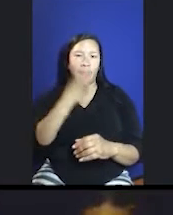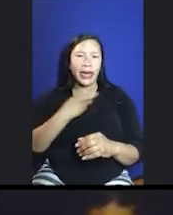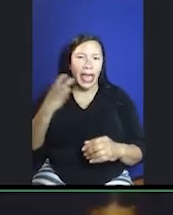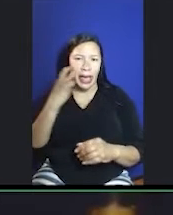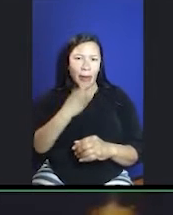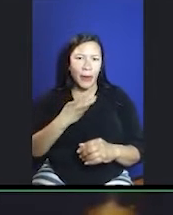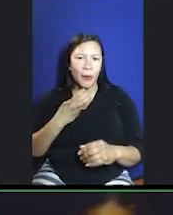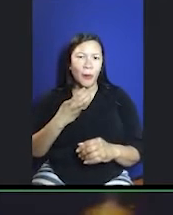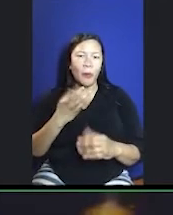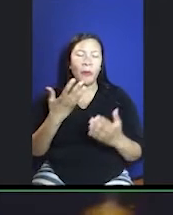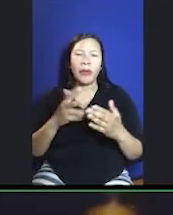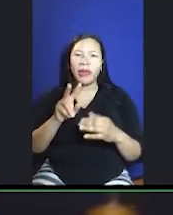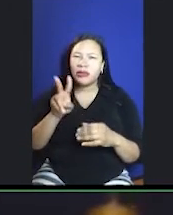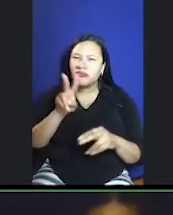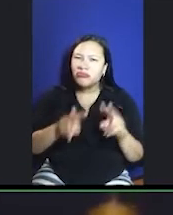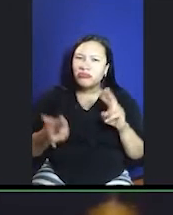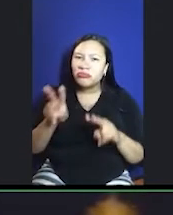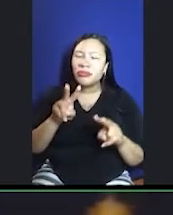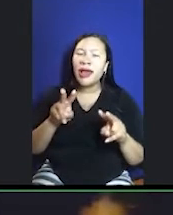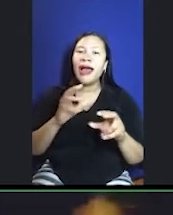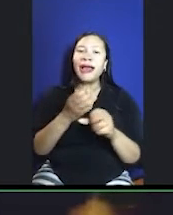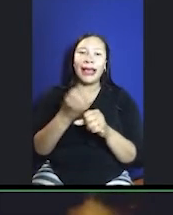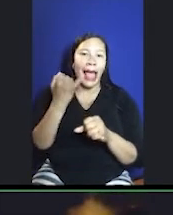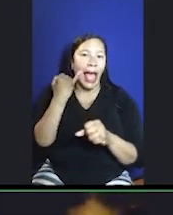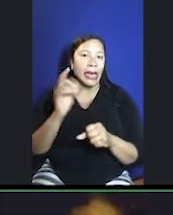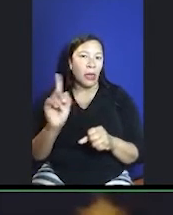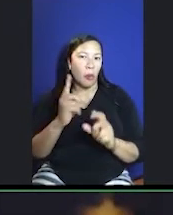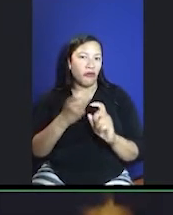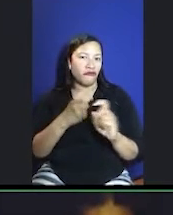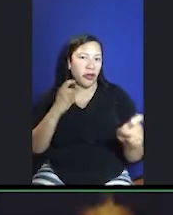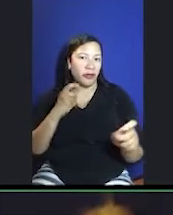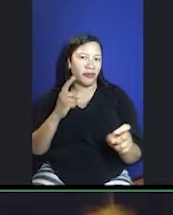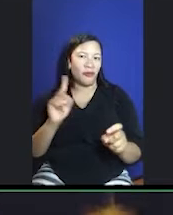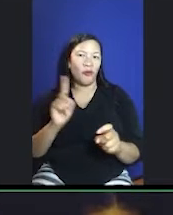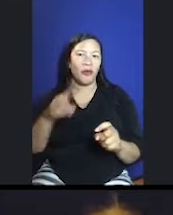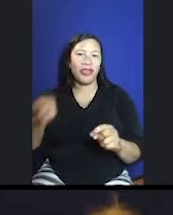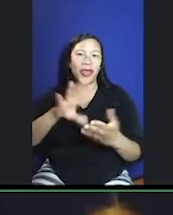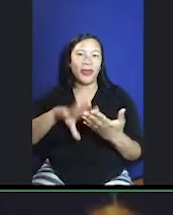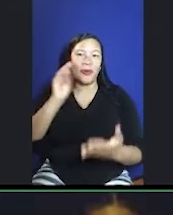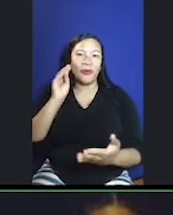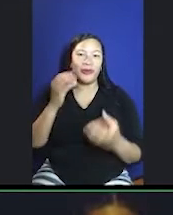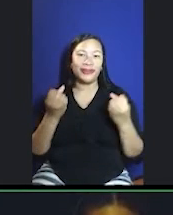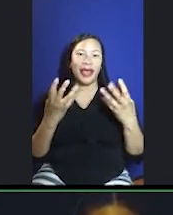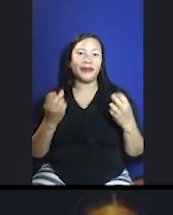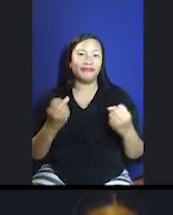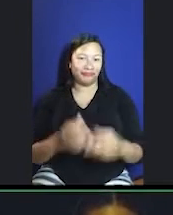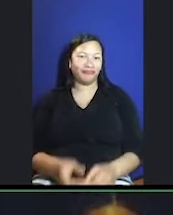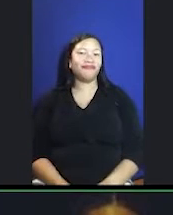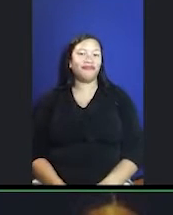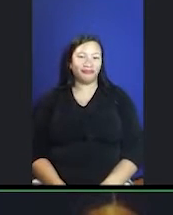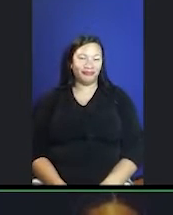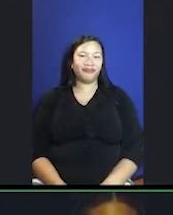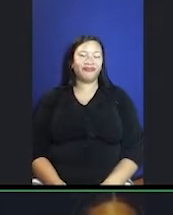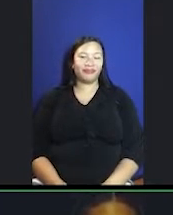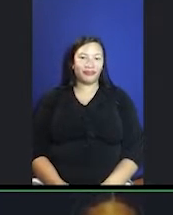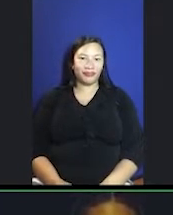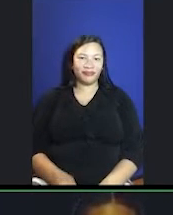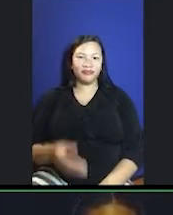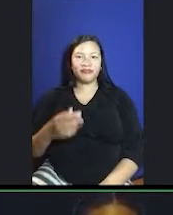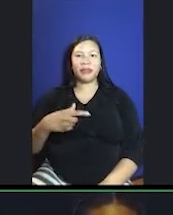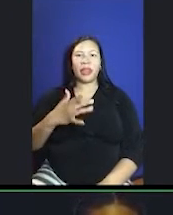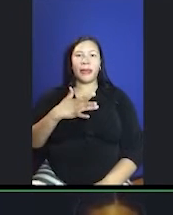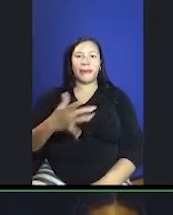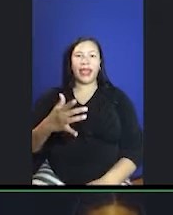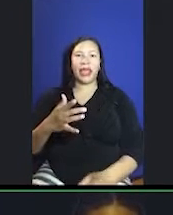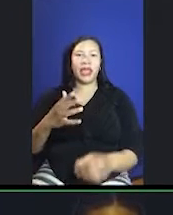may can get a sense of where they may be from or where they learned the language. Okay. Um, yeah, we typically use